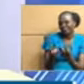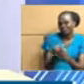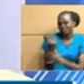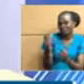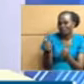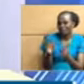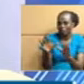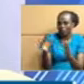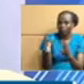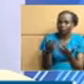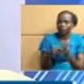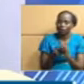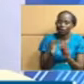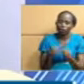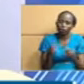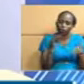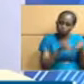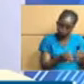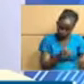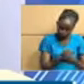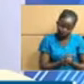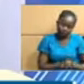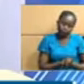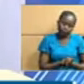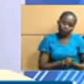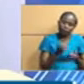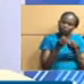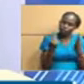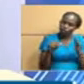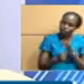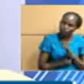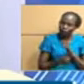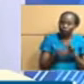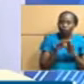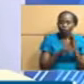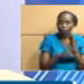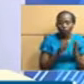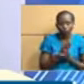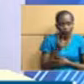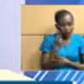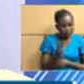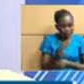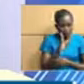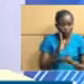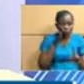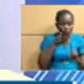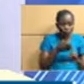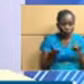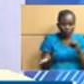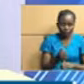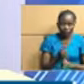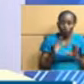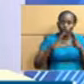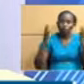able to contribute. And many insurance schemes, they start with the employed. So if your goal is to achieve